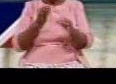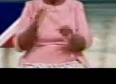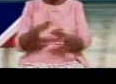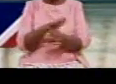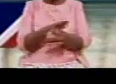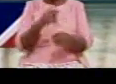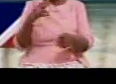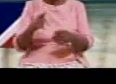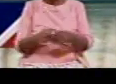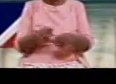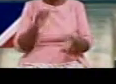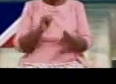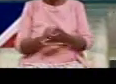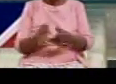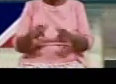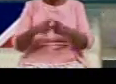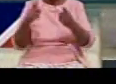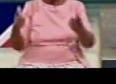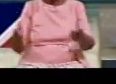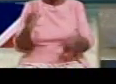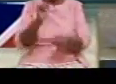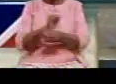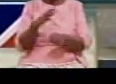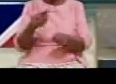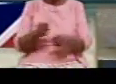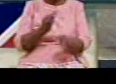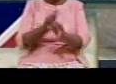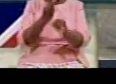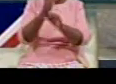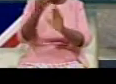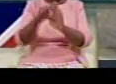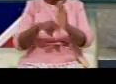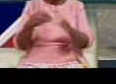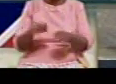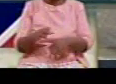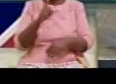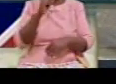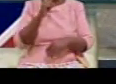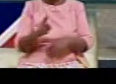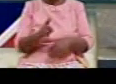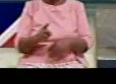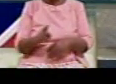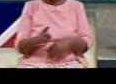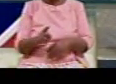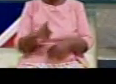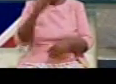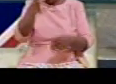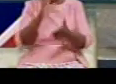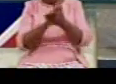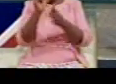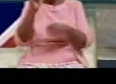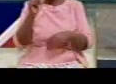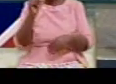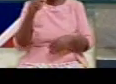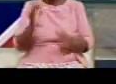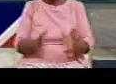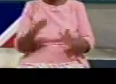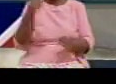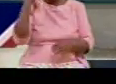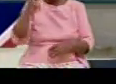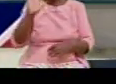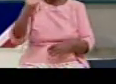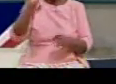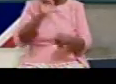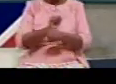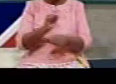great commission, the faithfulness of zealous saints for His commission. Number three is